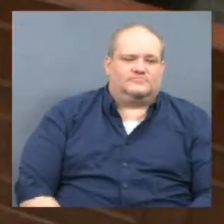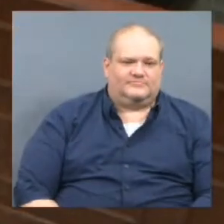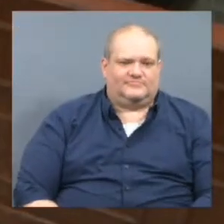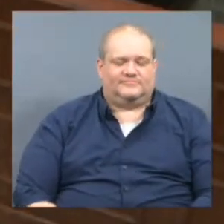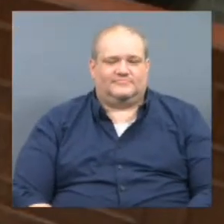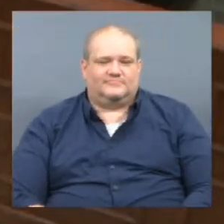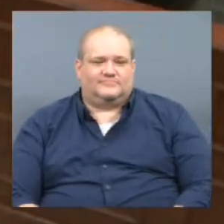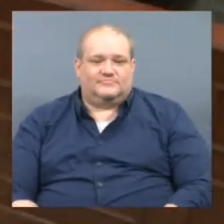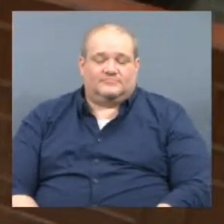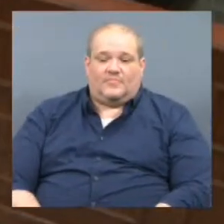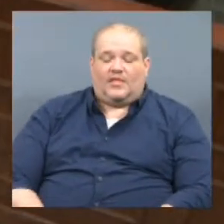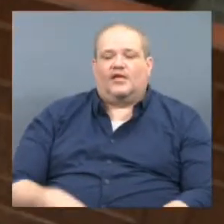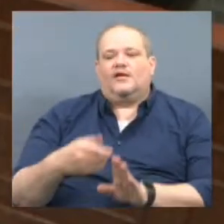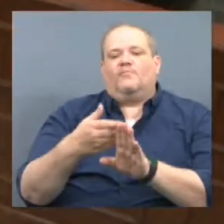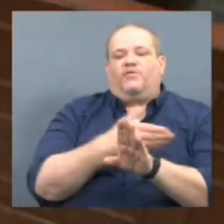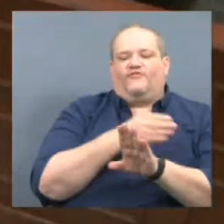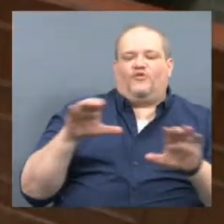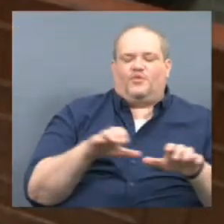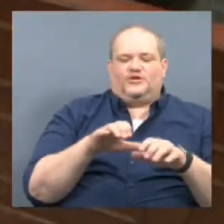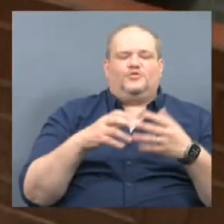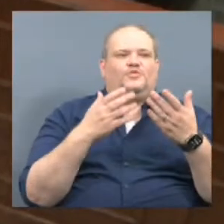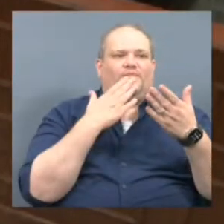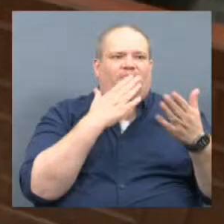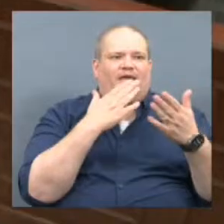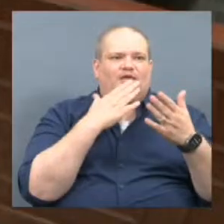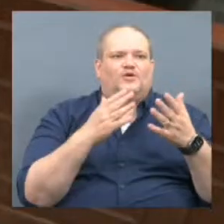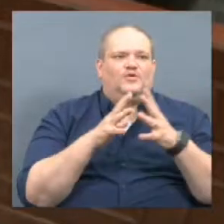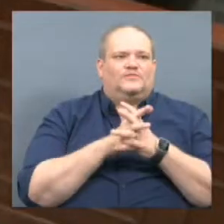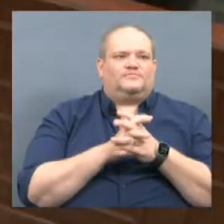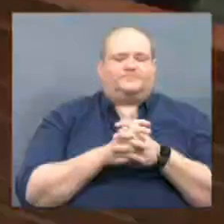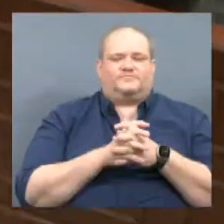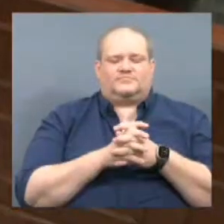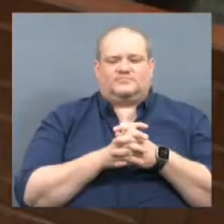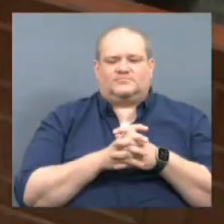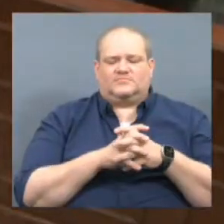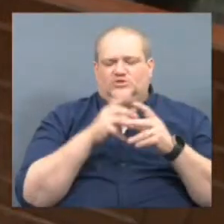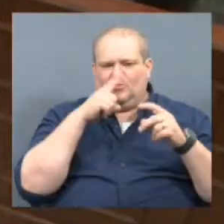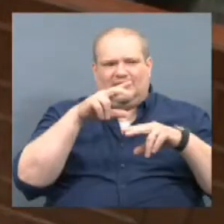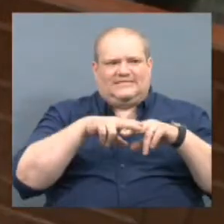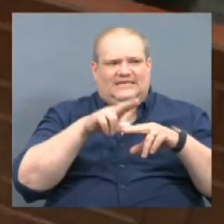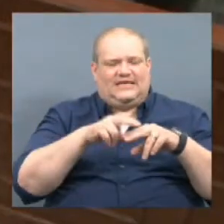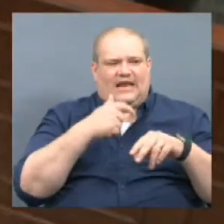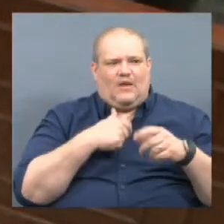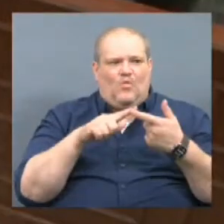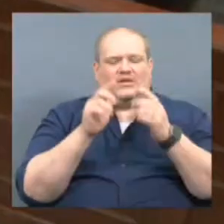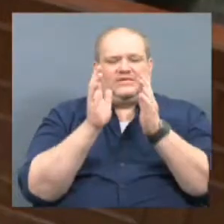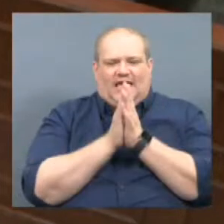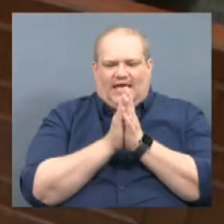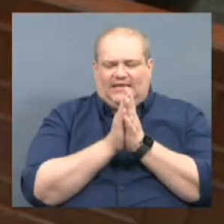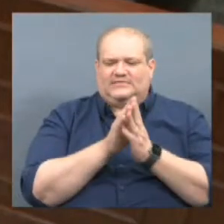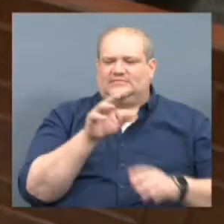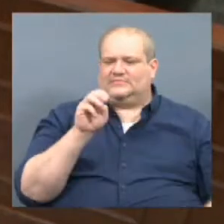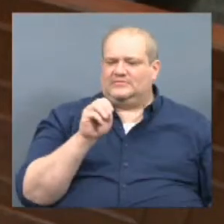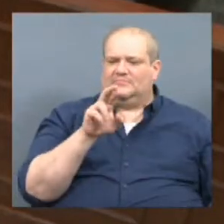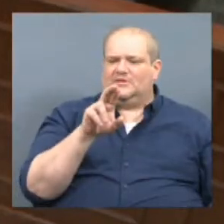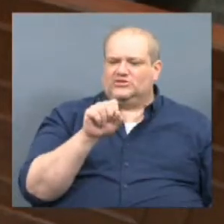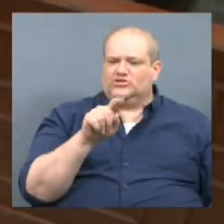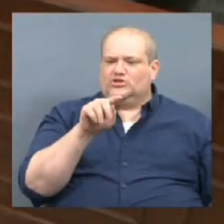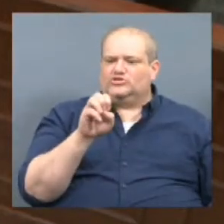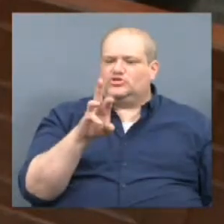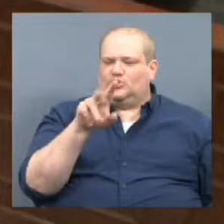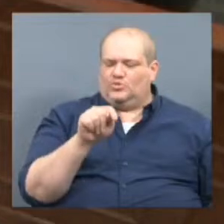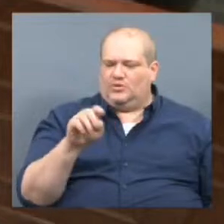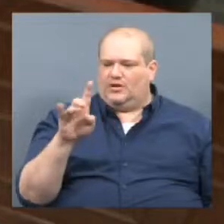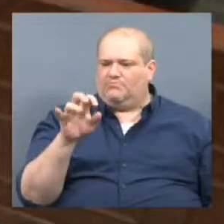All right. And before we do, thank you. I'm going to, can you all just have a quick seat? I want to ask Mr. Stewart and Mr. Barton to come back up just for one last